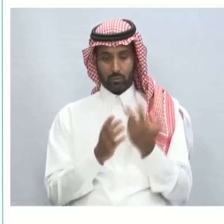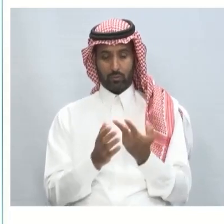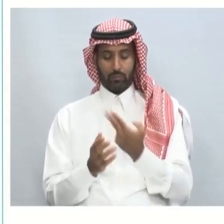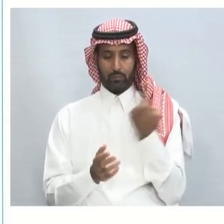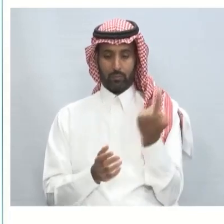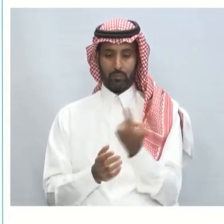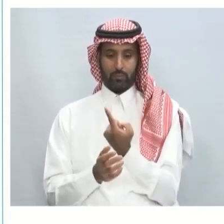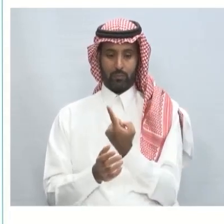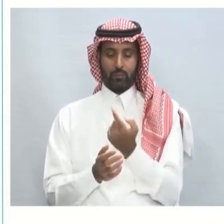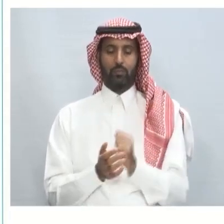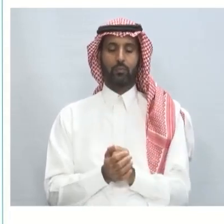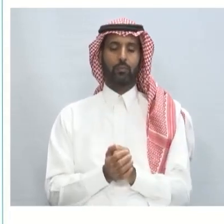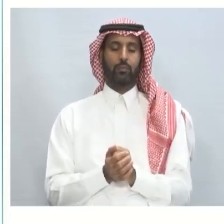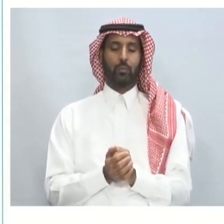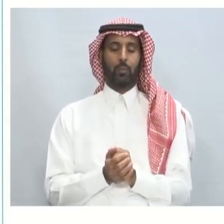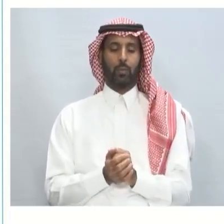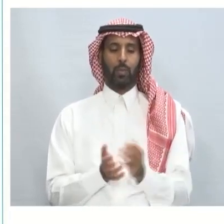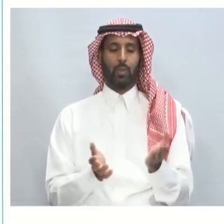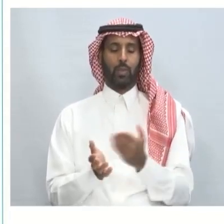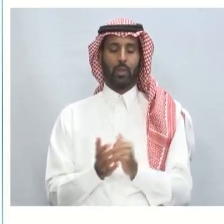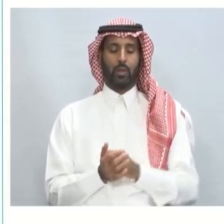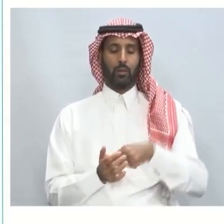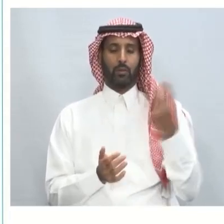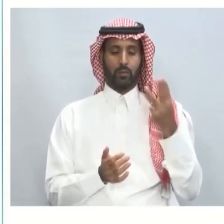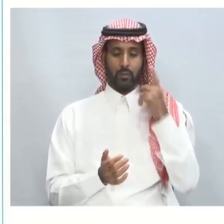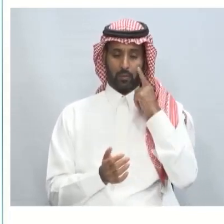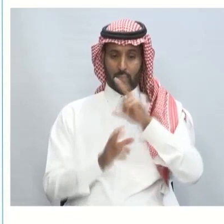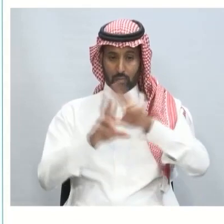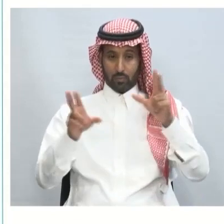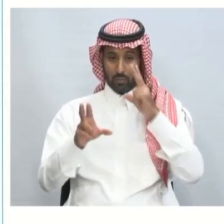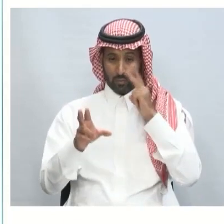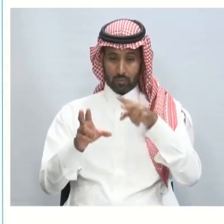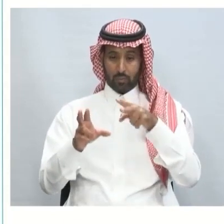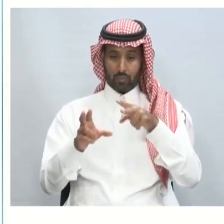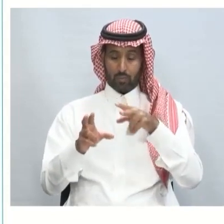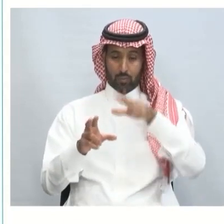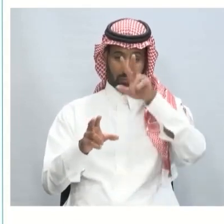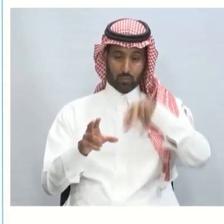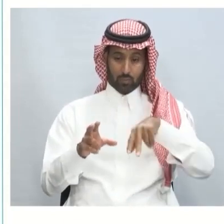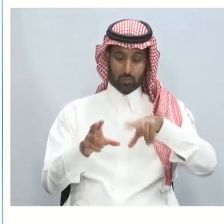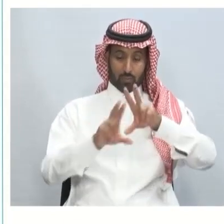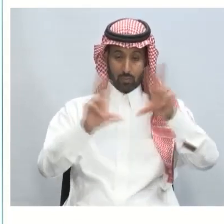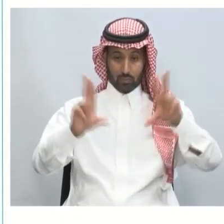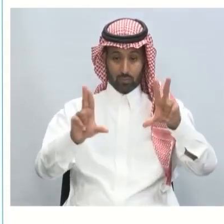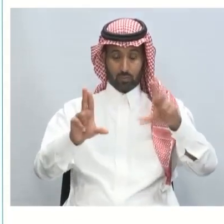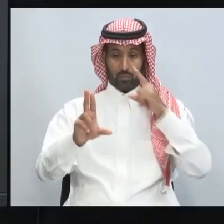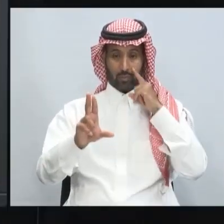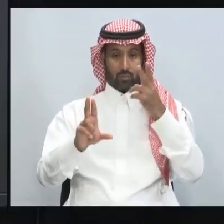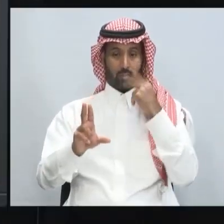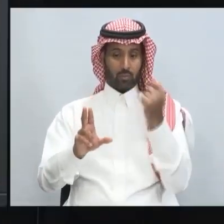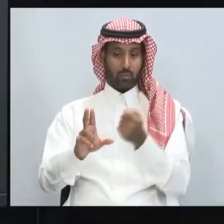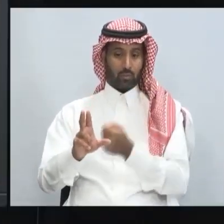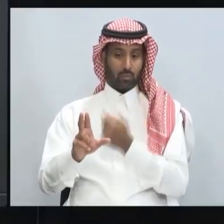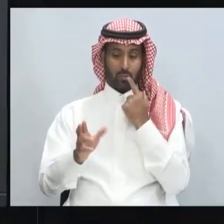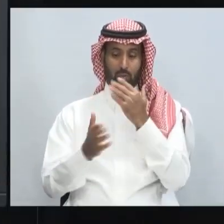contest, of course, fast cars. Number three, screenwriter. Screenwriter, of course, he doesn't write on